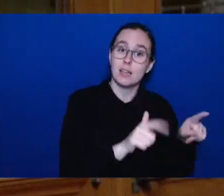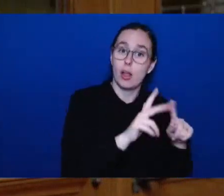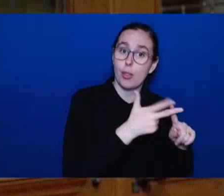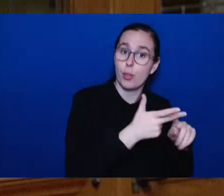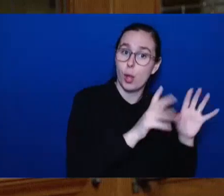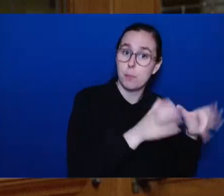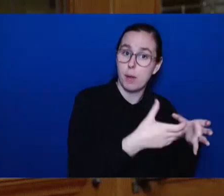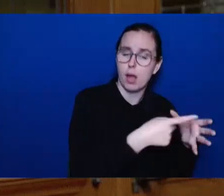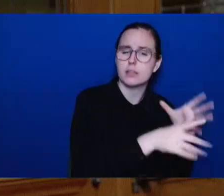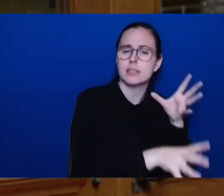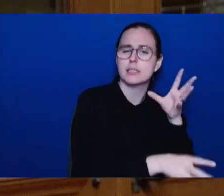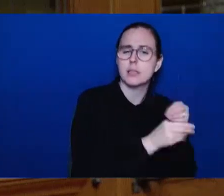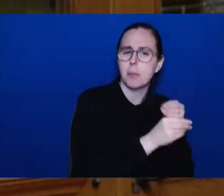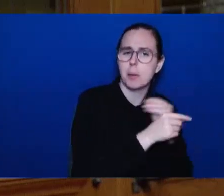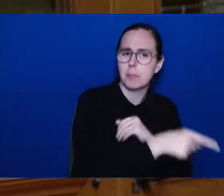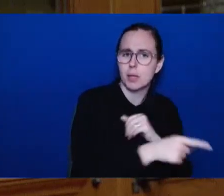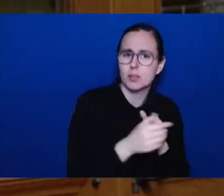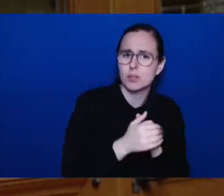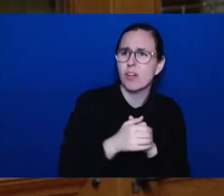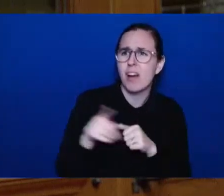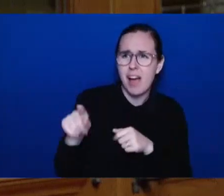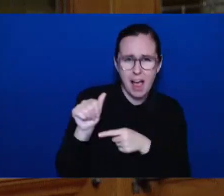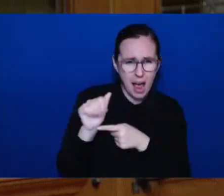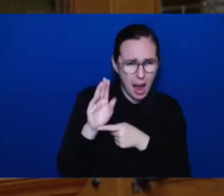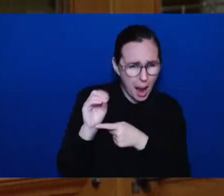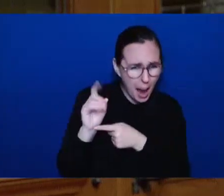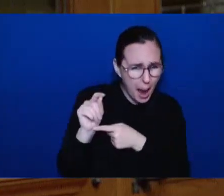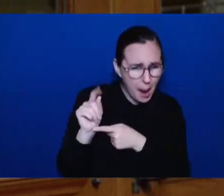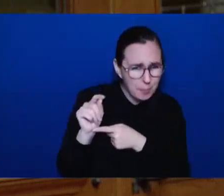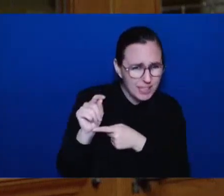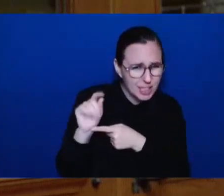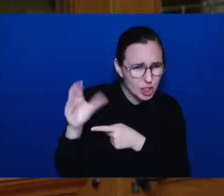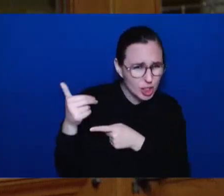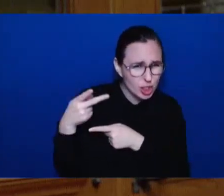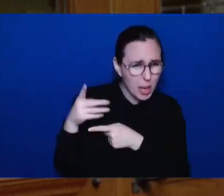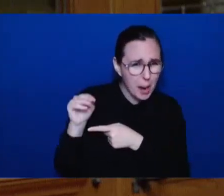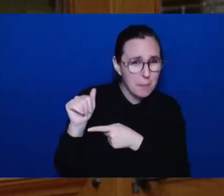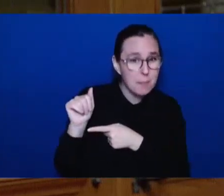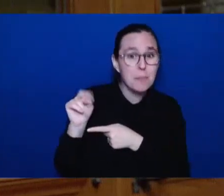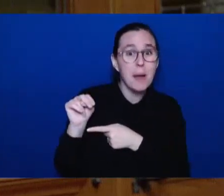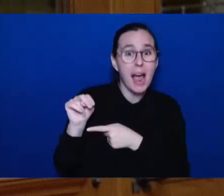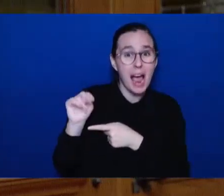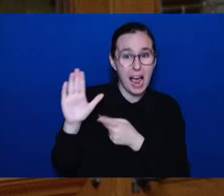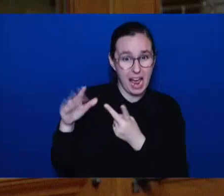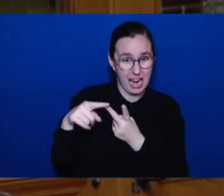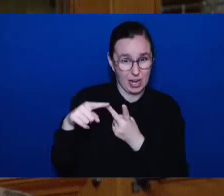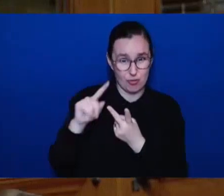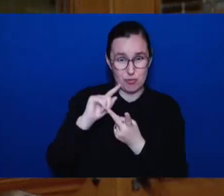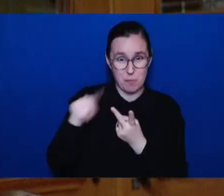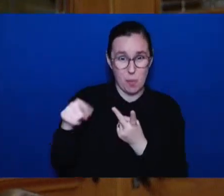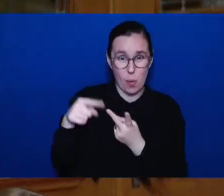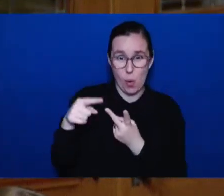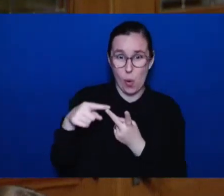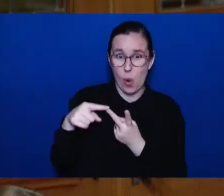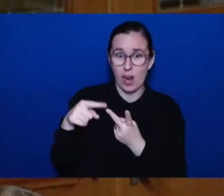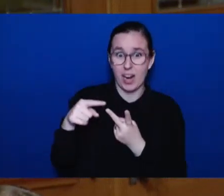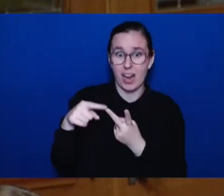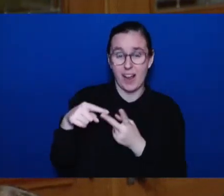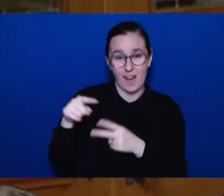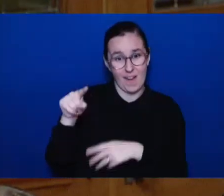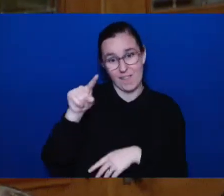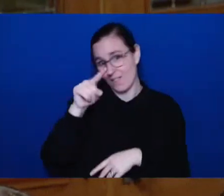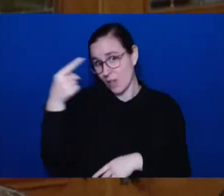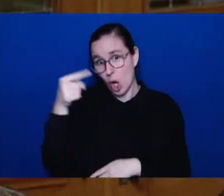first recommendation is establish Indigenous peoples as true partners, leaders in emergency management by including First Nations from the